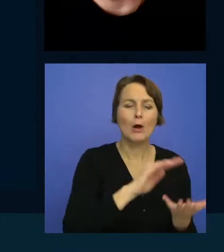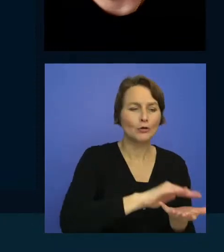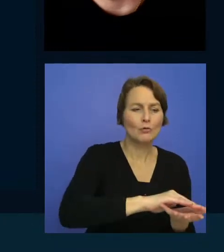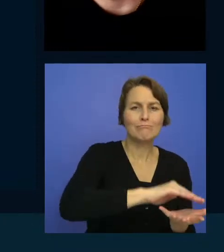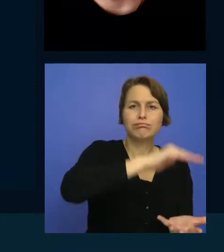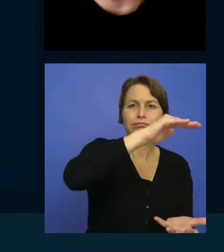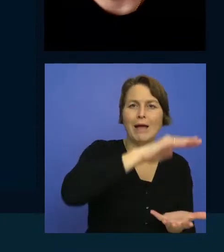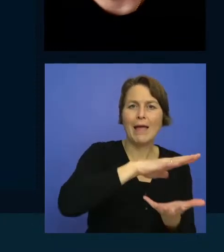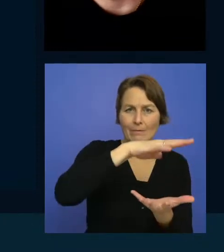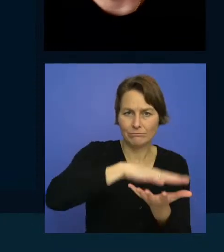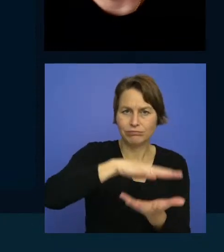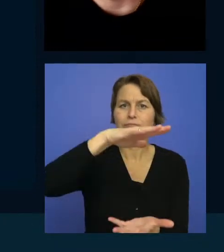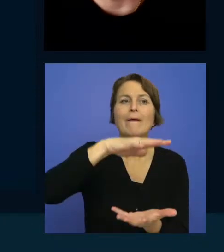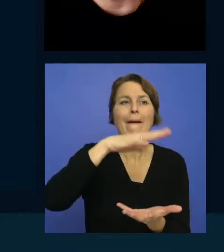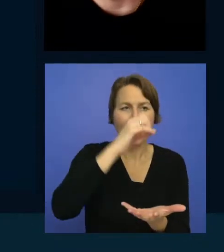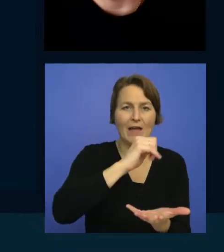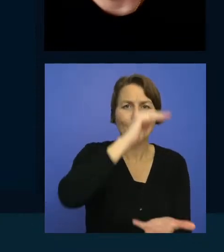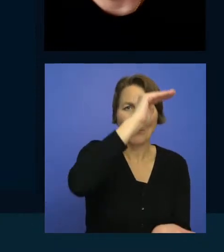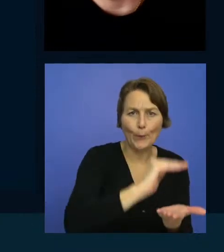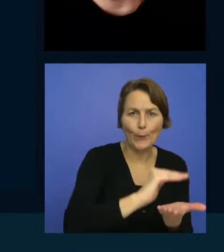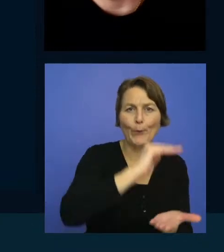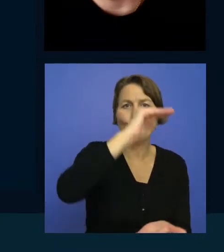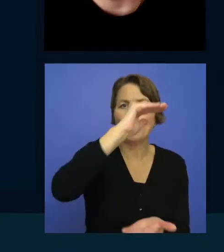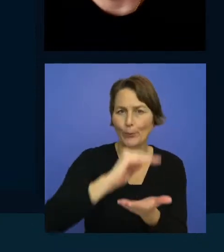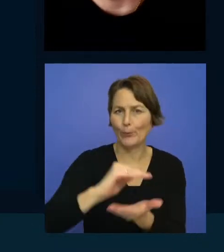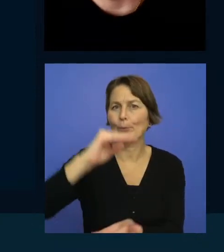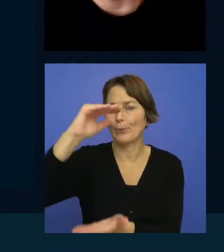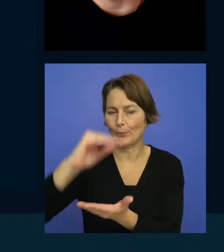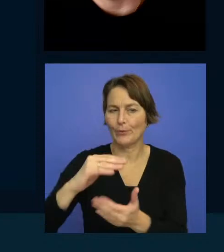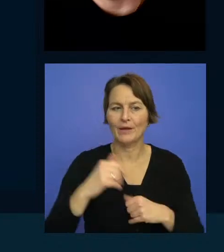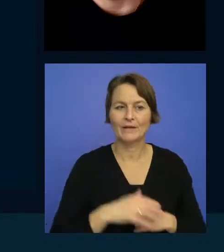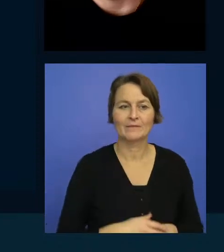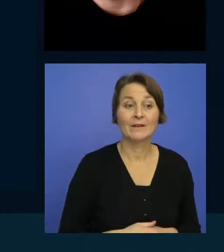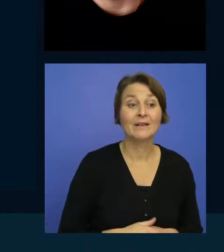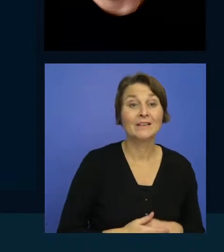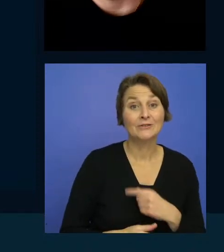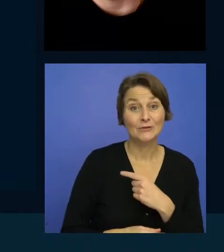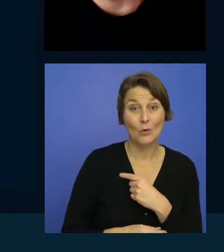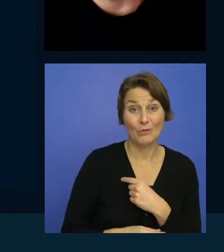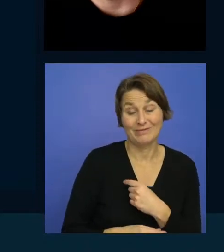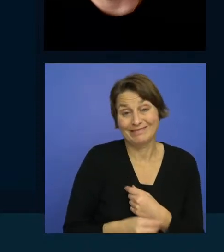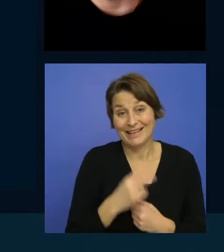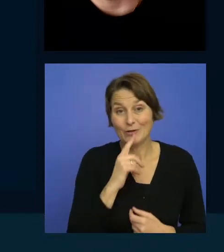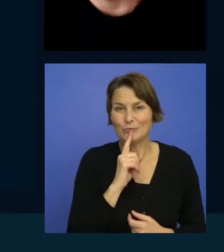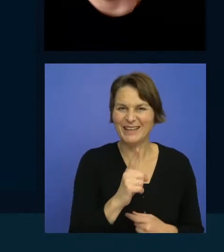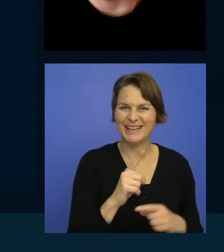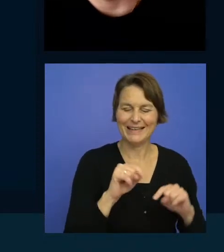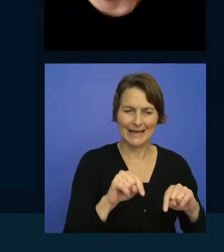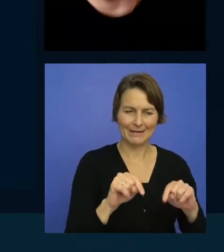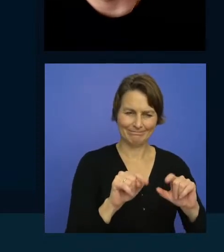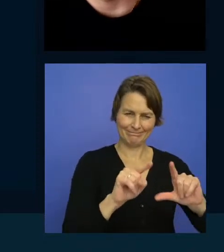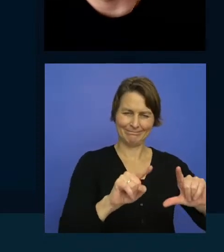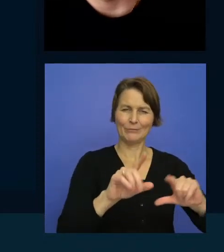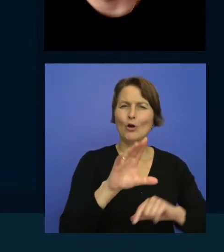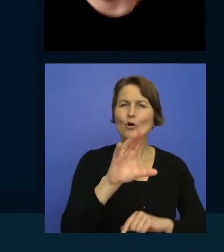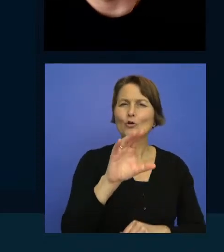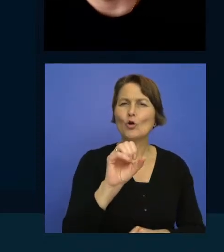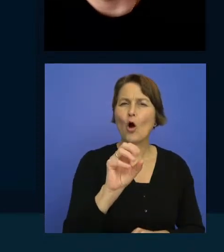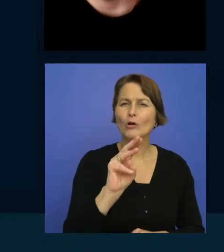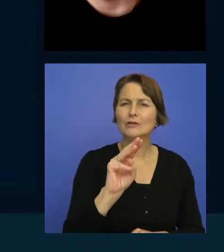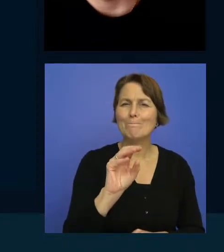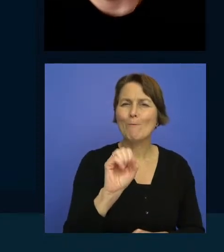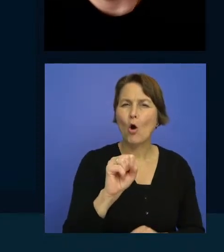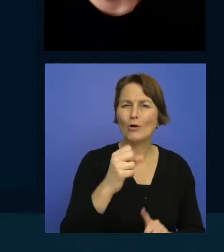Contoso retail point-of-sale systems run on Cosmos DB, Lisa can enable a real-time feed of this data